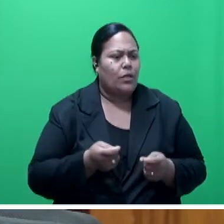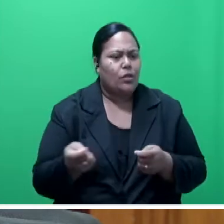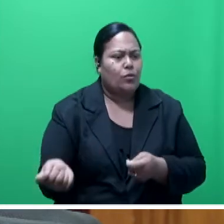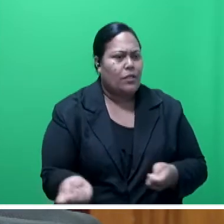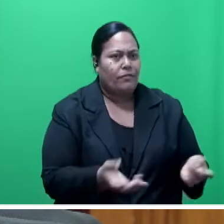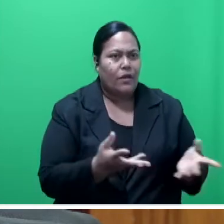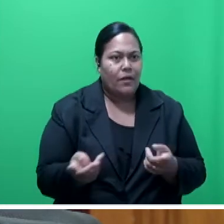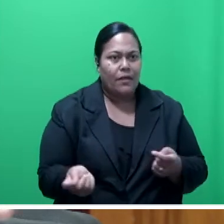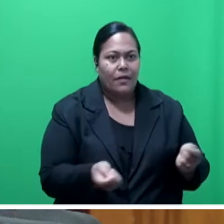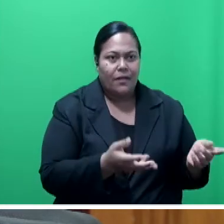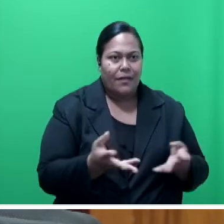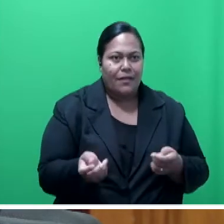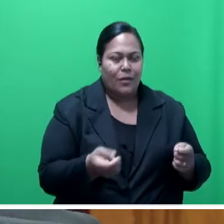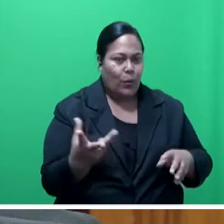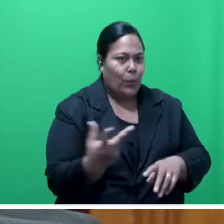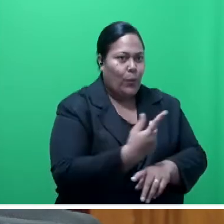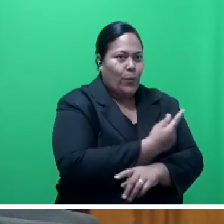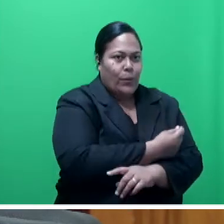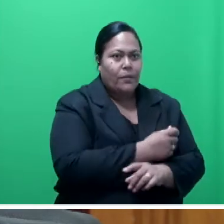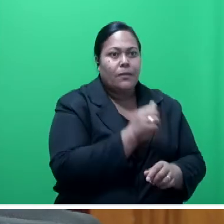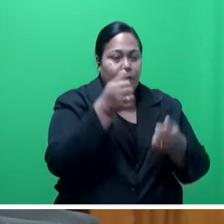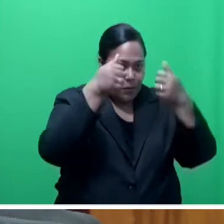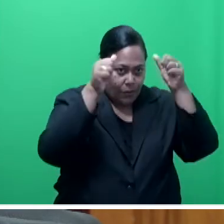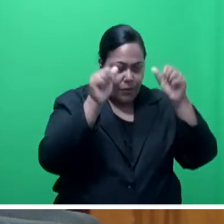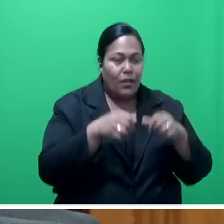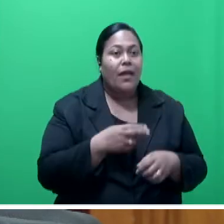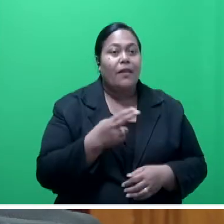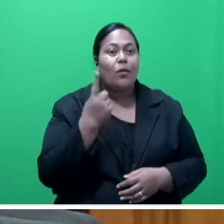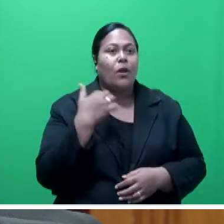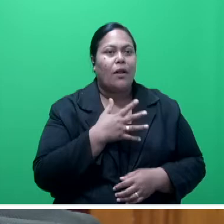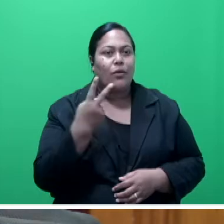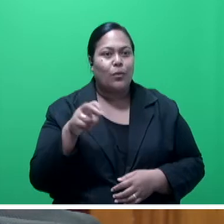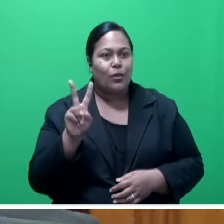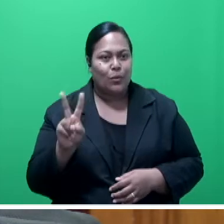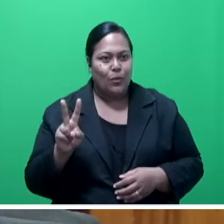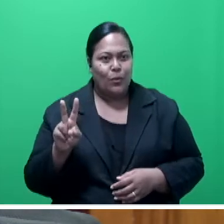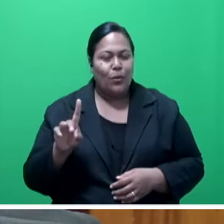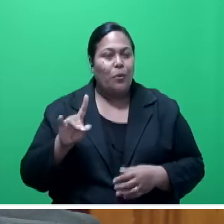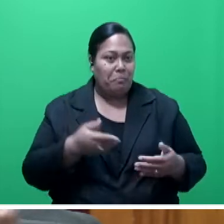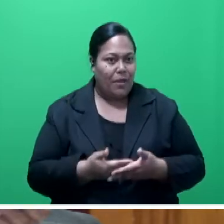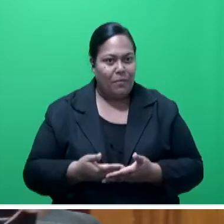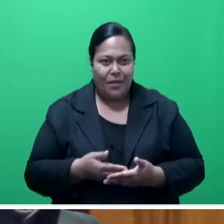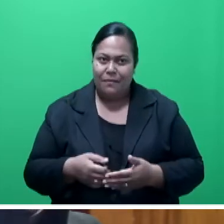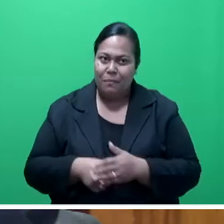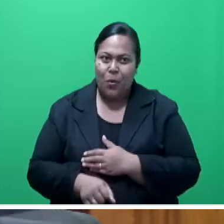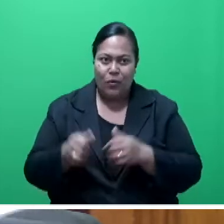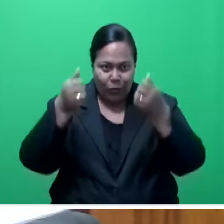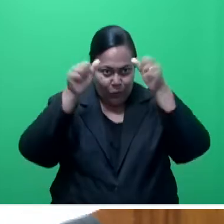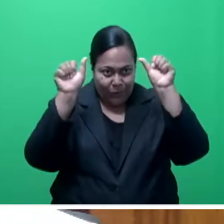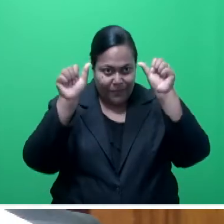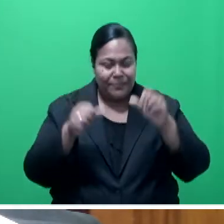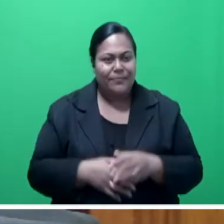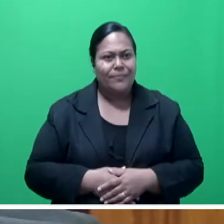4 phases. A total of 122 calves were born with the Embryo Transfer Technology with a success rate of